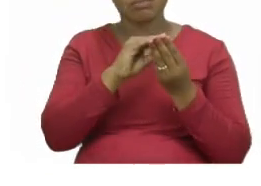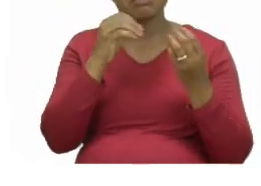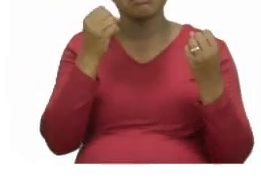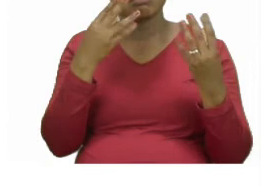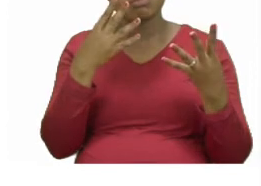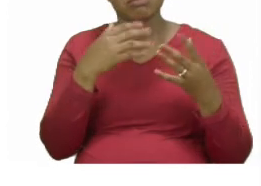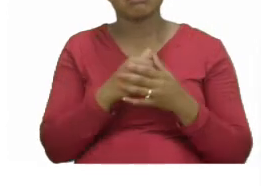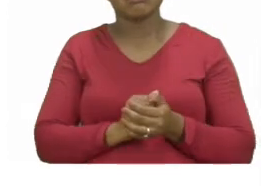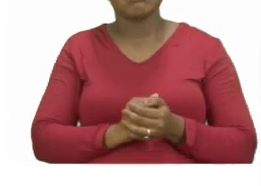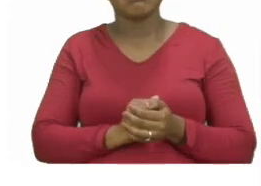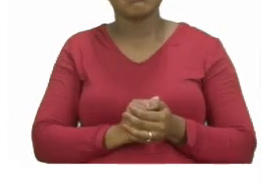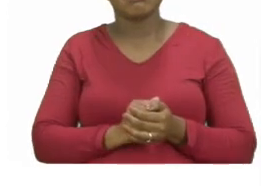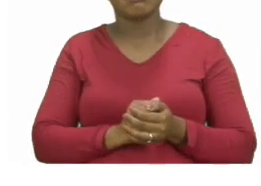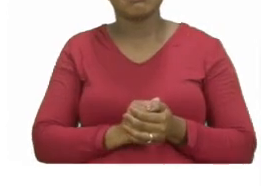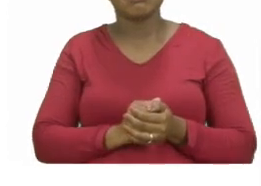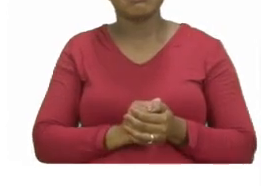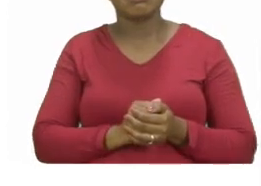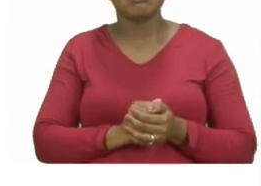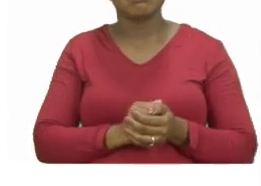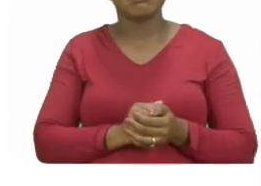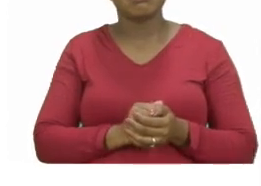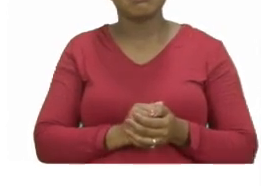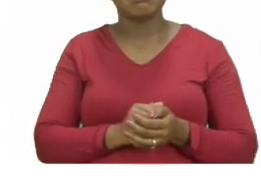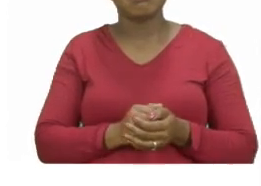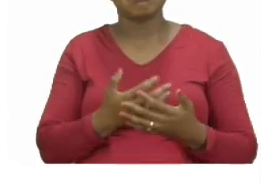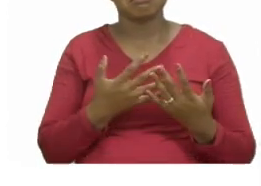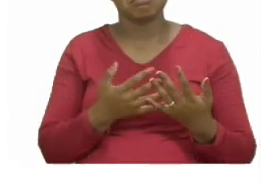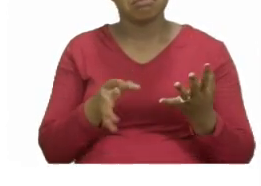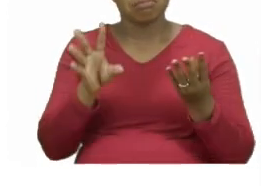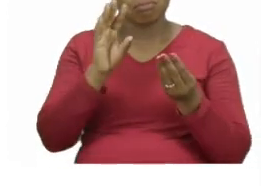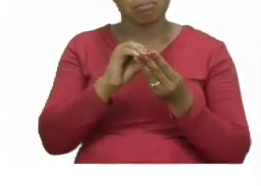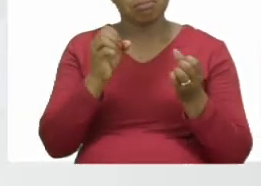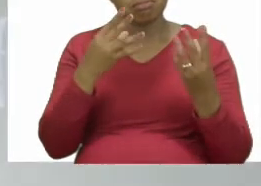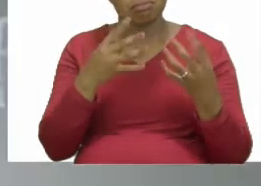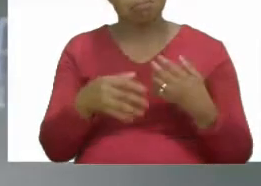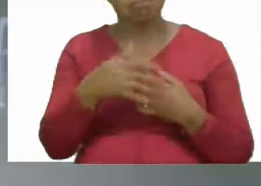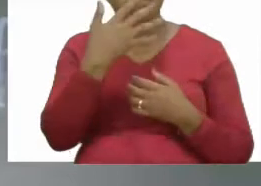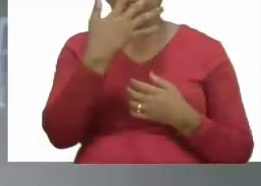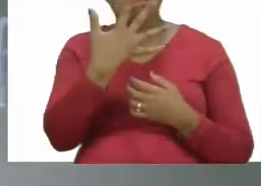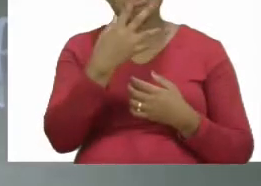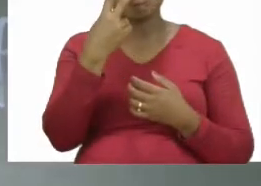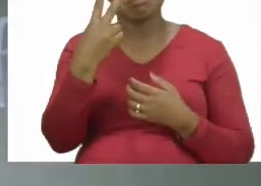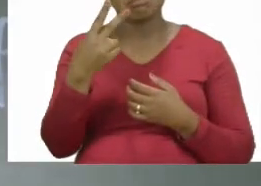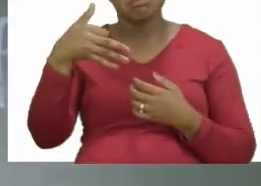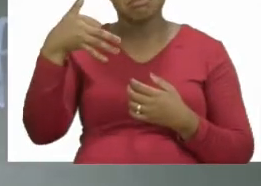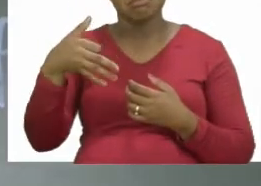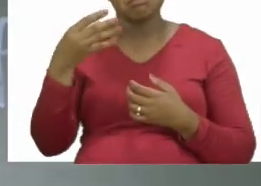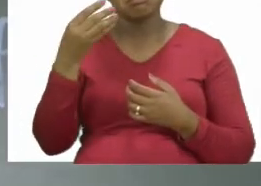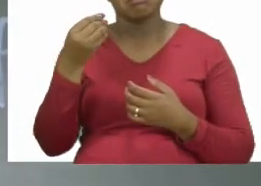cream. Remember, our total there was 52 Namibian dollars. Now if we go